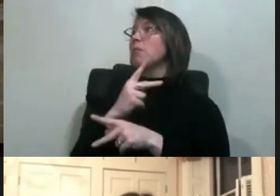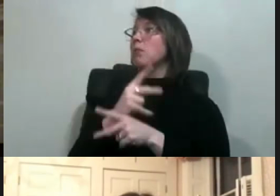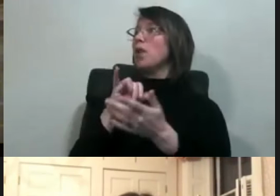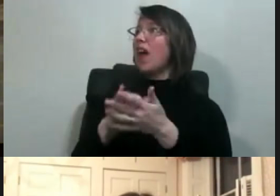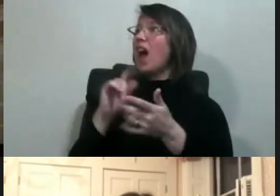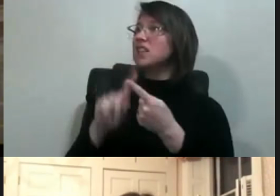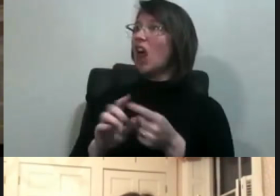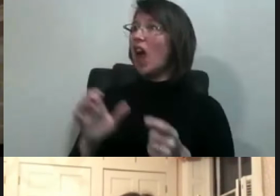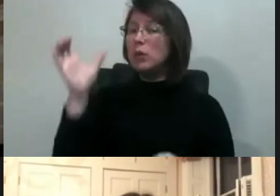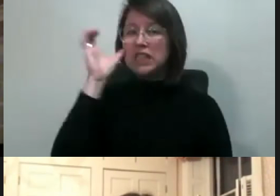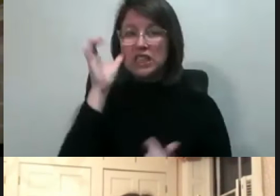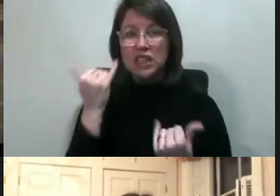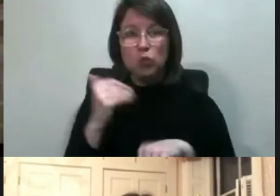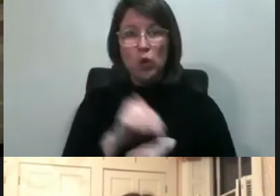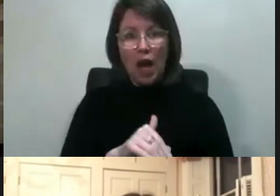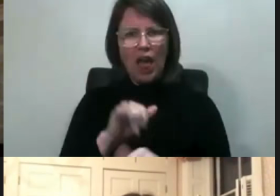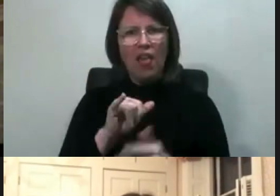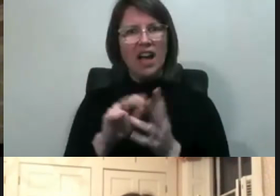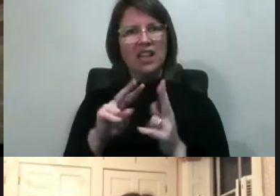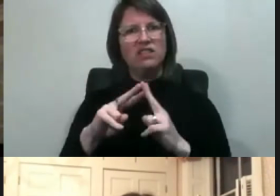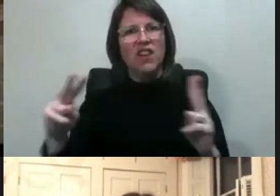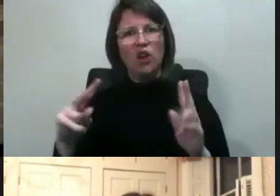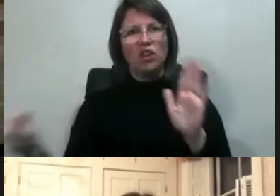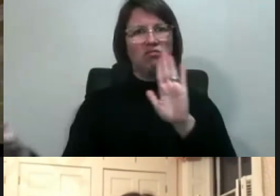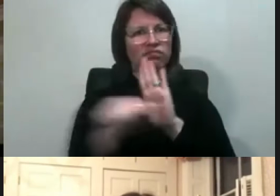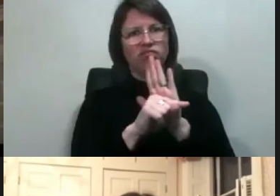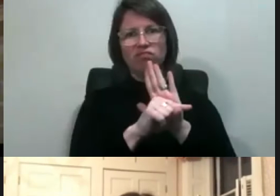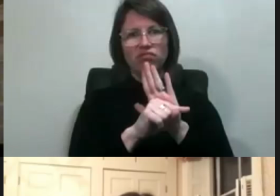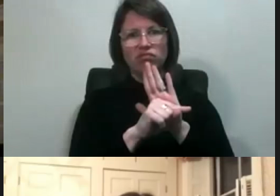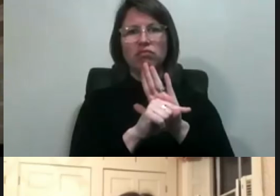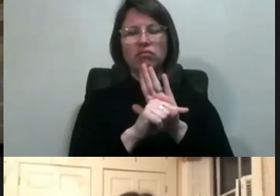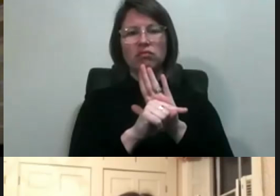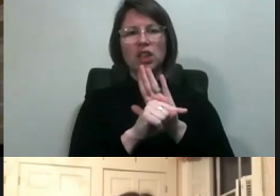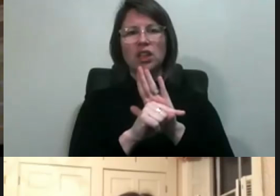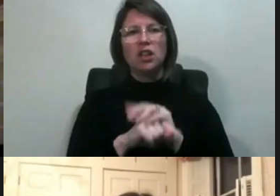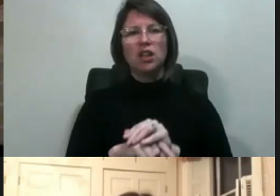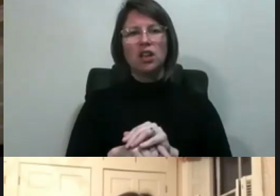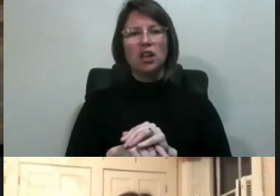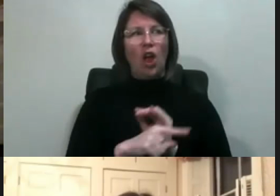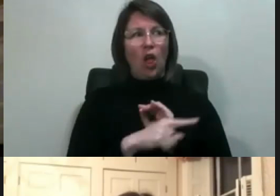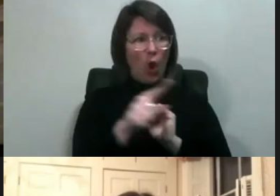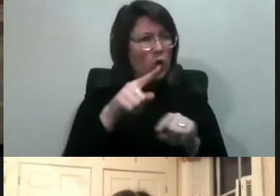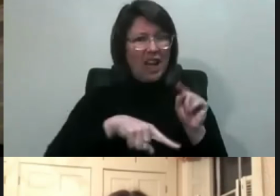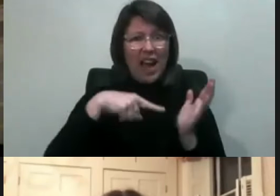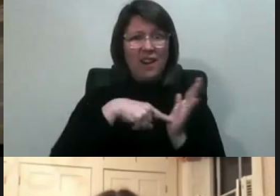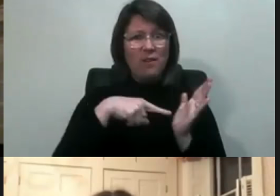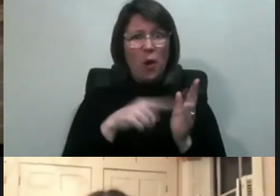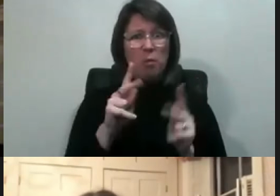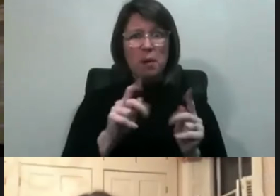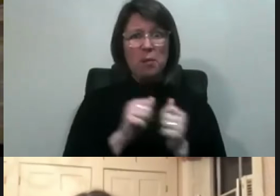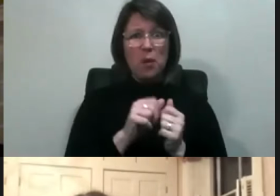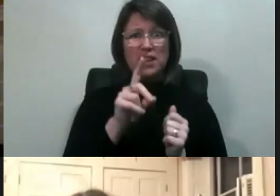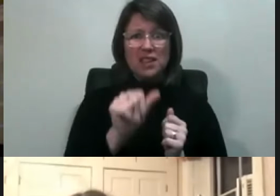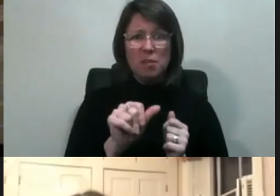listening tonight. So that's very detrimental, because the least that can afford it, people with disabilities on SSI